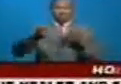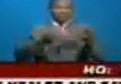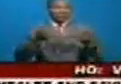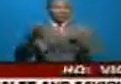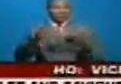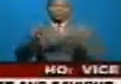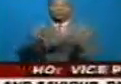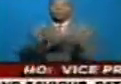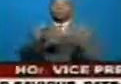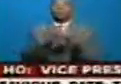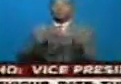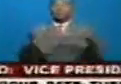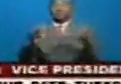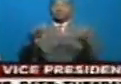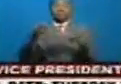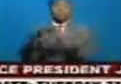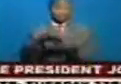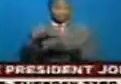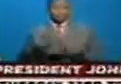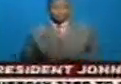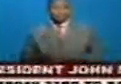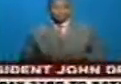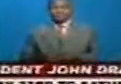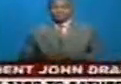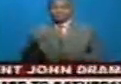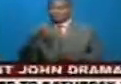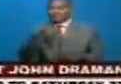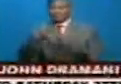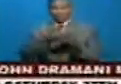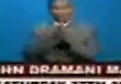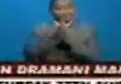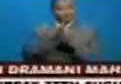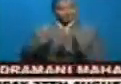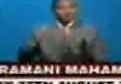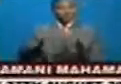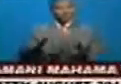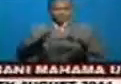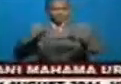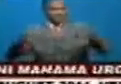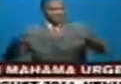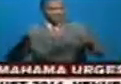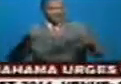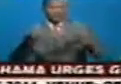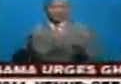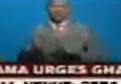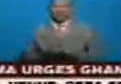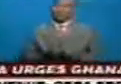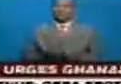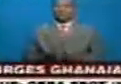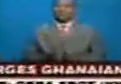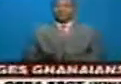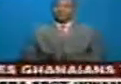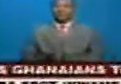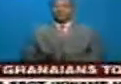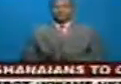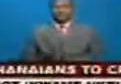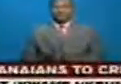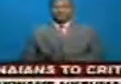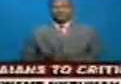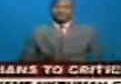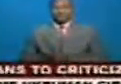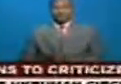next general elections. He called for sobriety, saying language can make or not make anything,